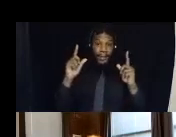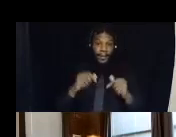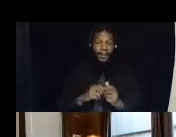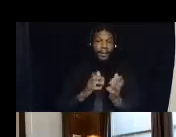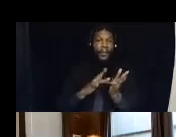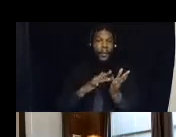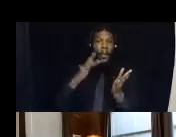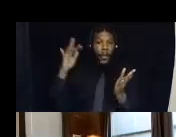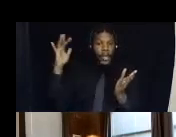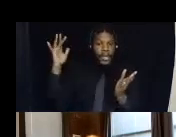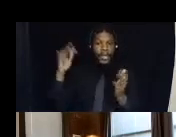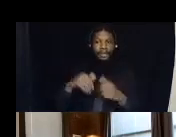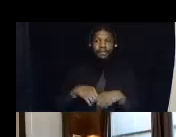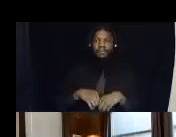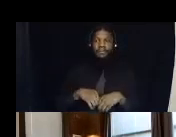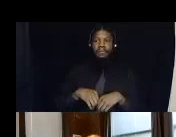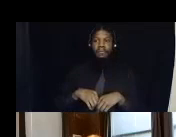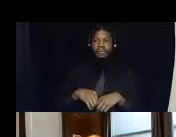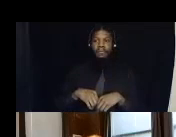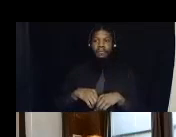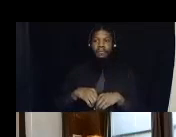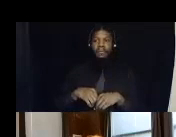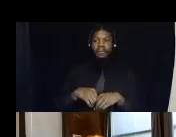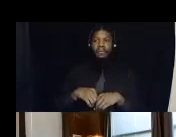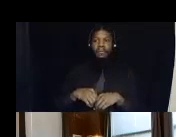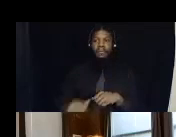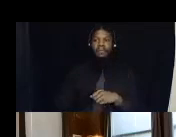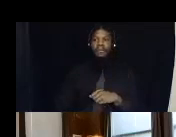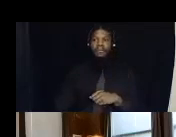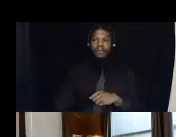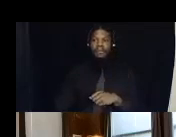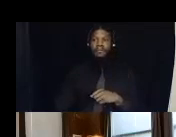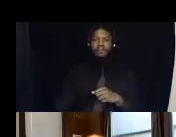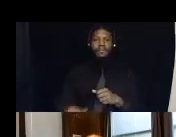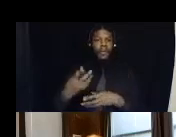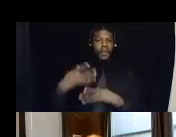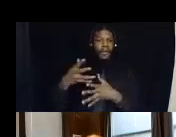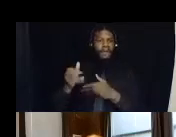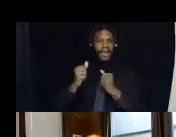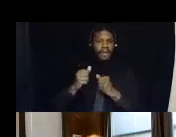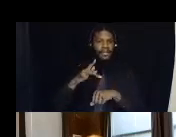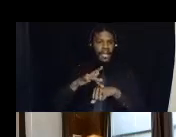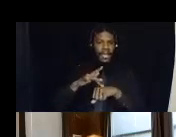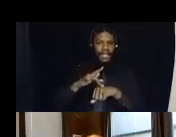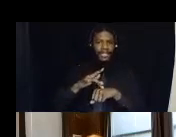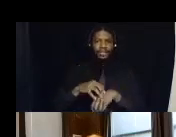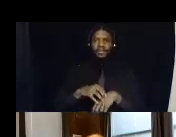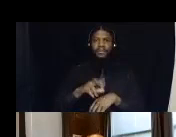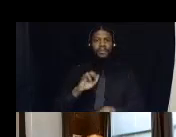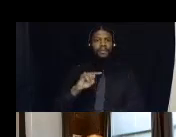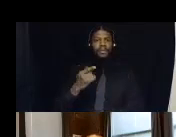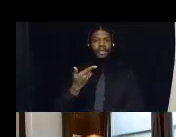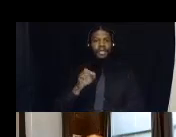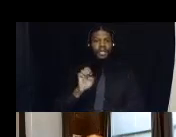glory, punch. They're coming in fast. Jar, vintage,